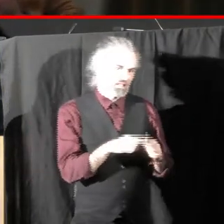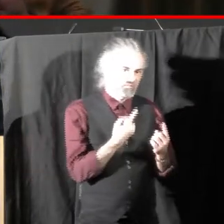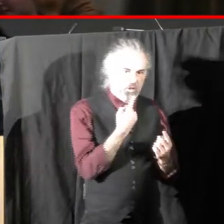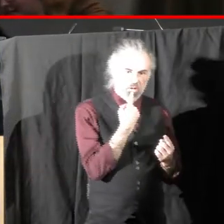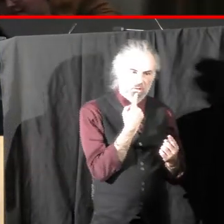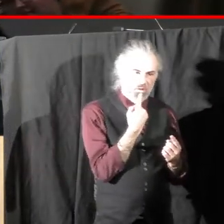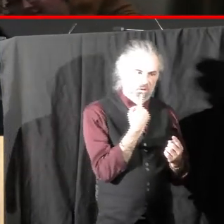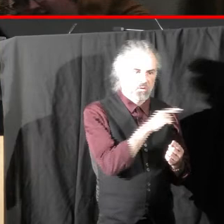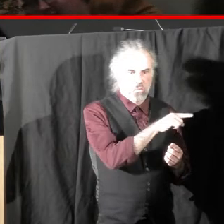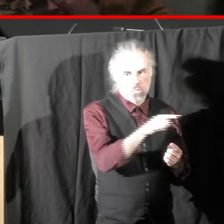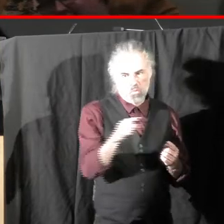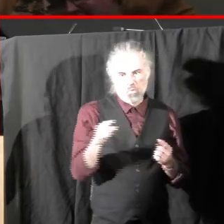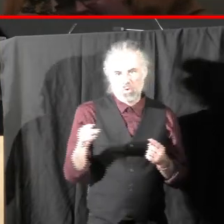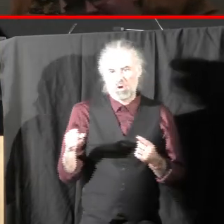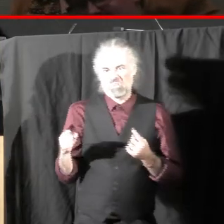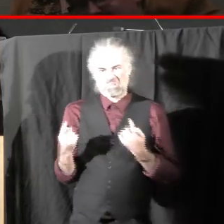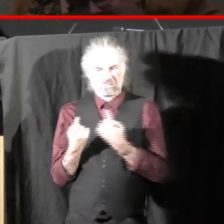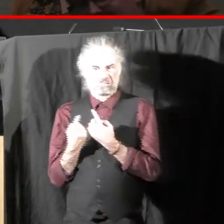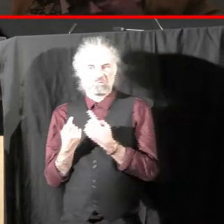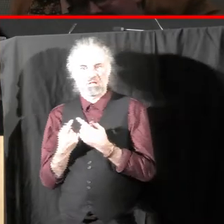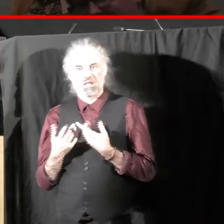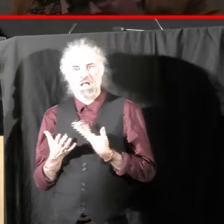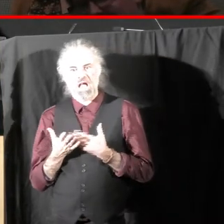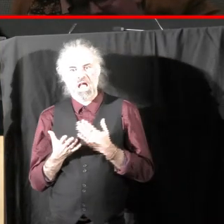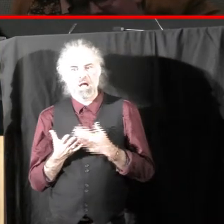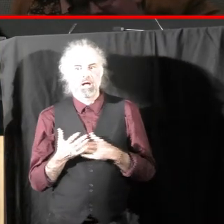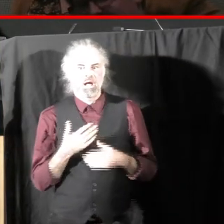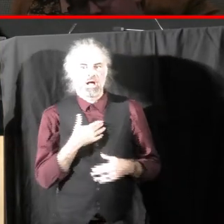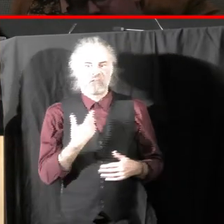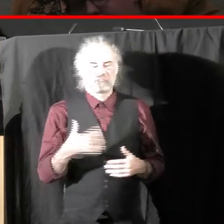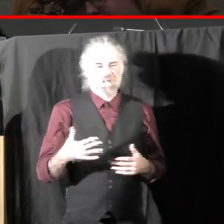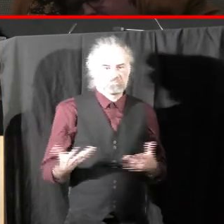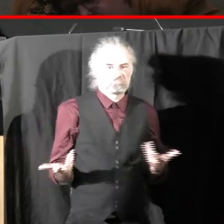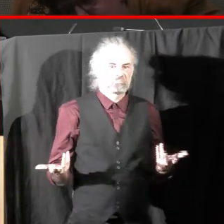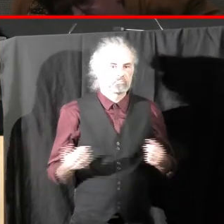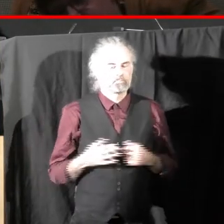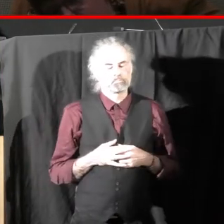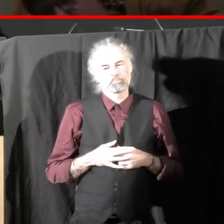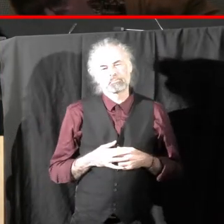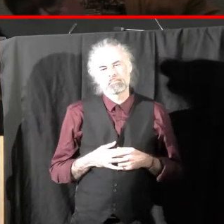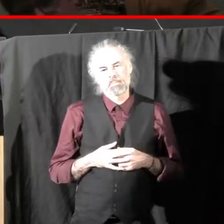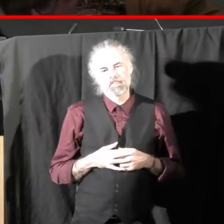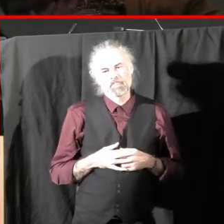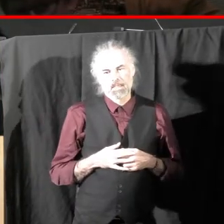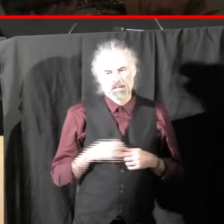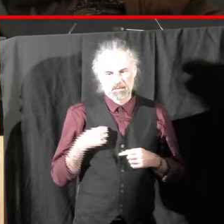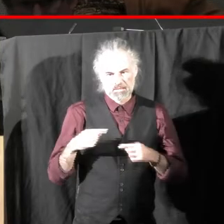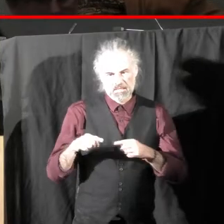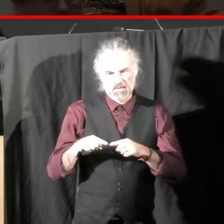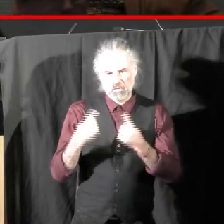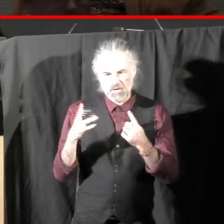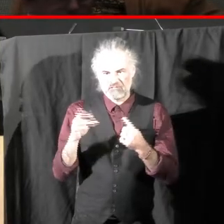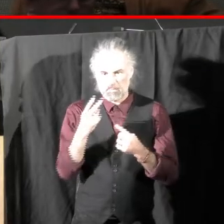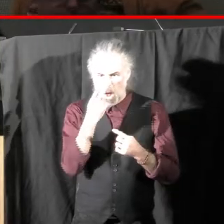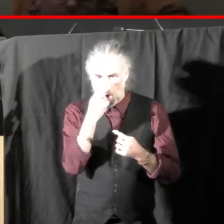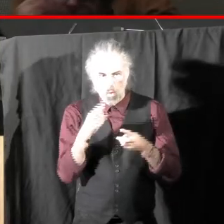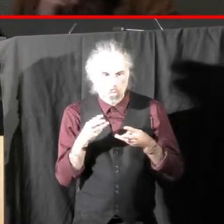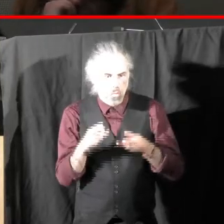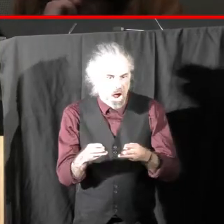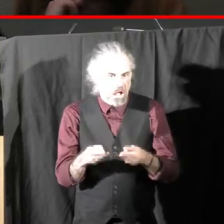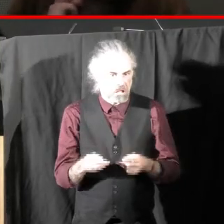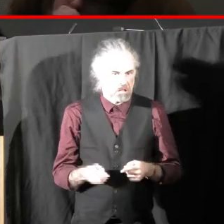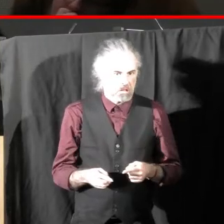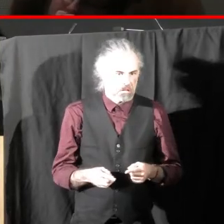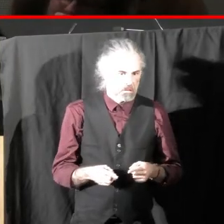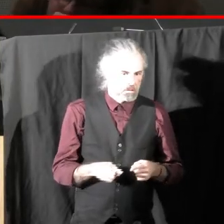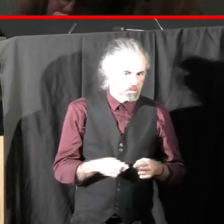of things? And how much impact do you think they might have? Is it different from the old way? Would that make a difference